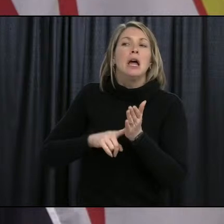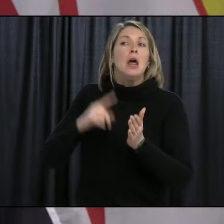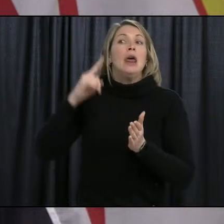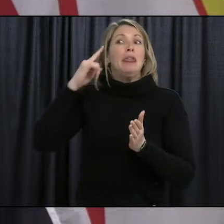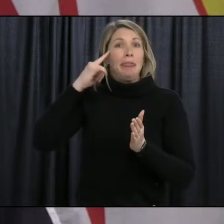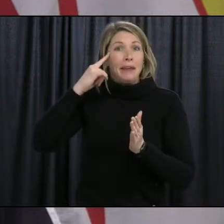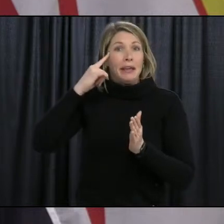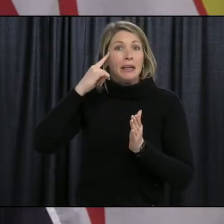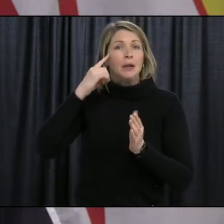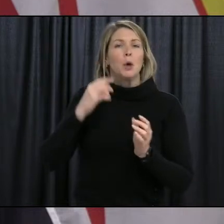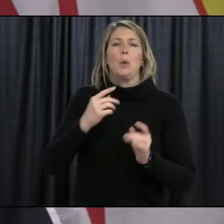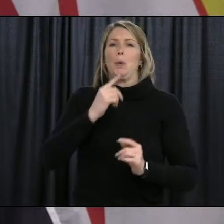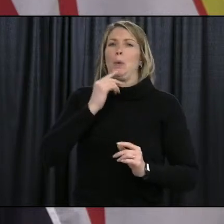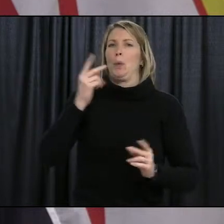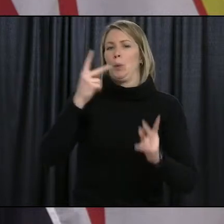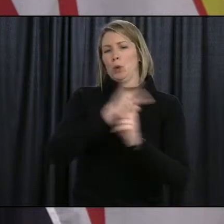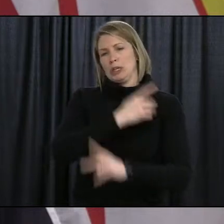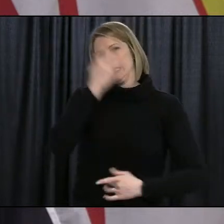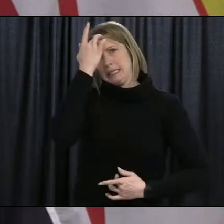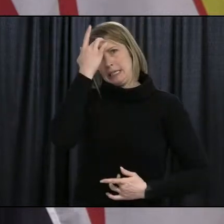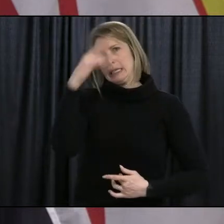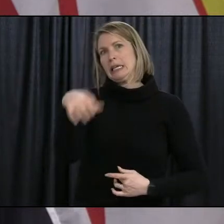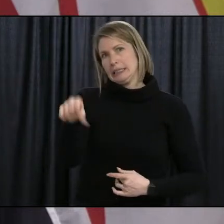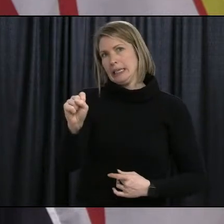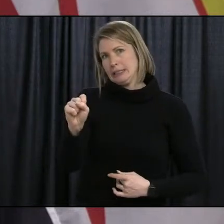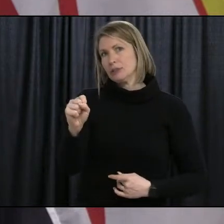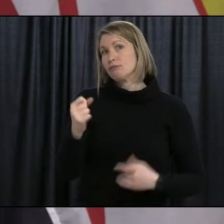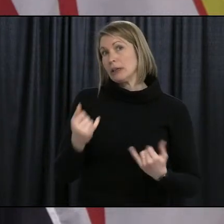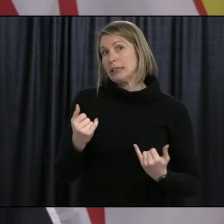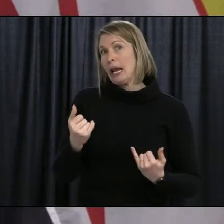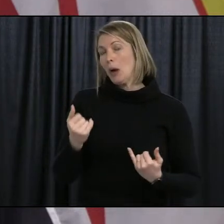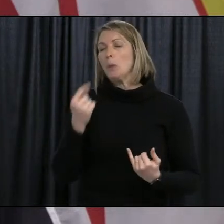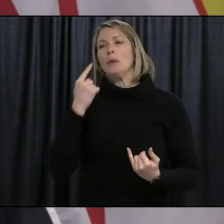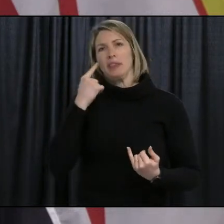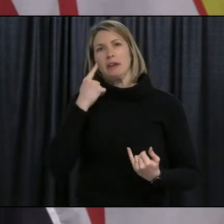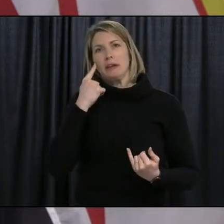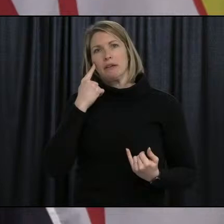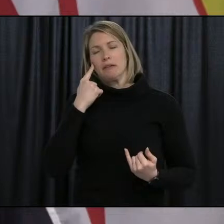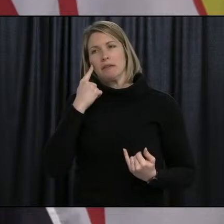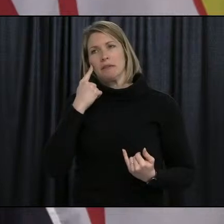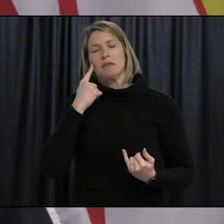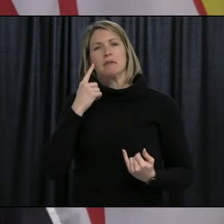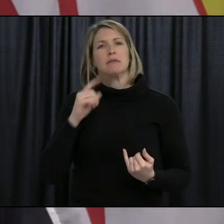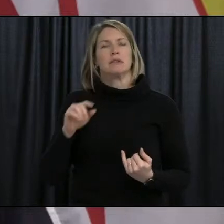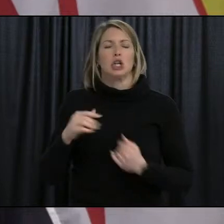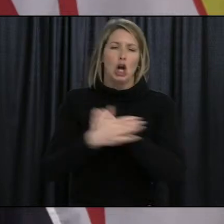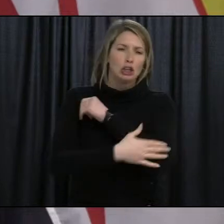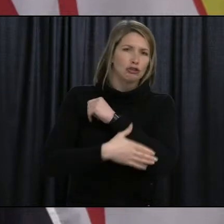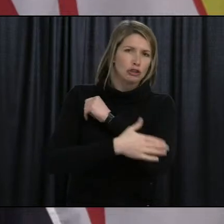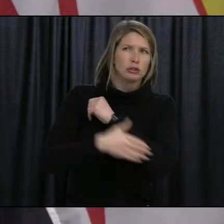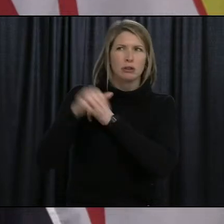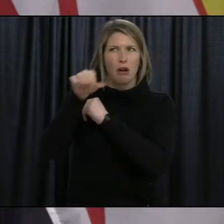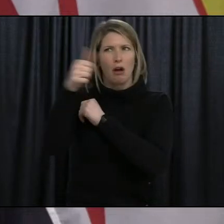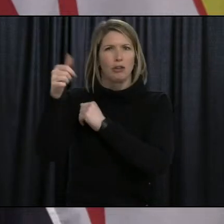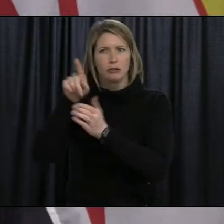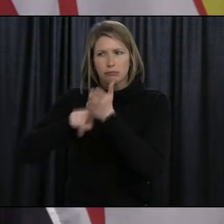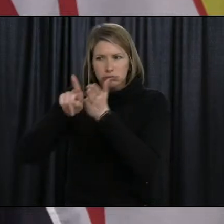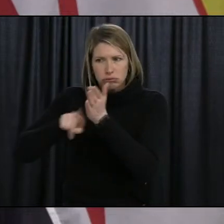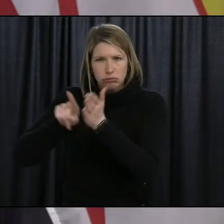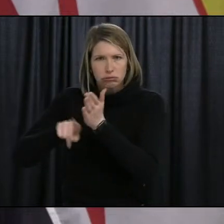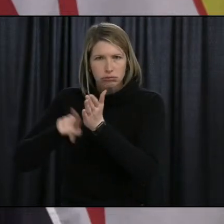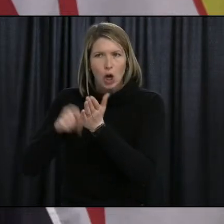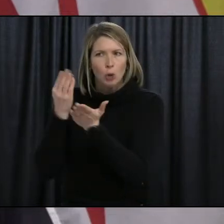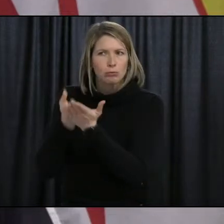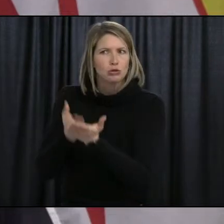remember is that, excuse me, in our situation, there were a significant number of